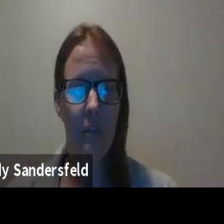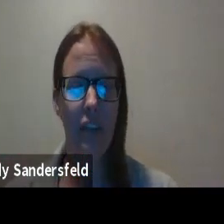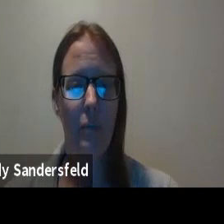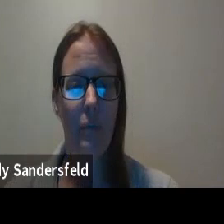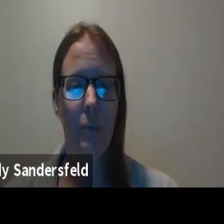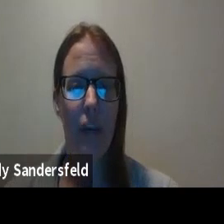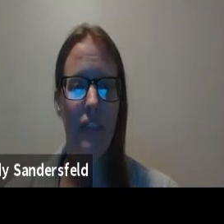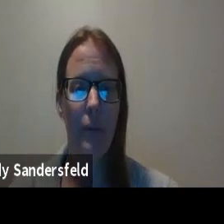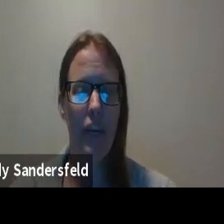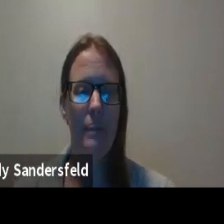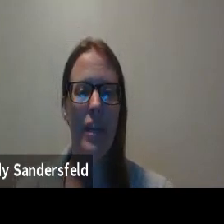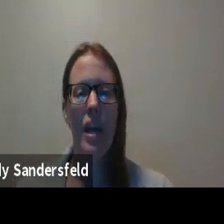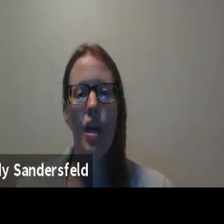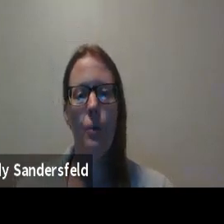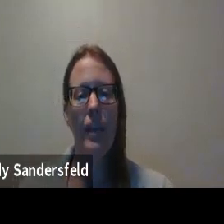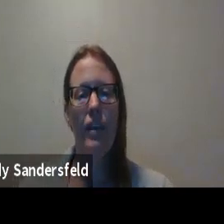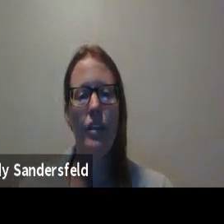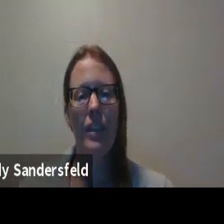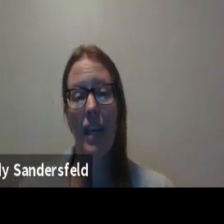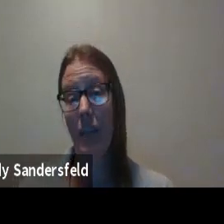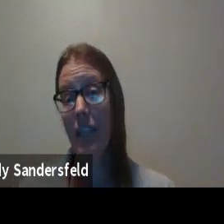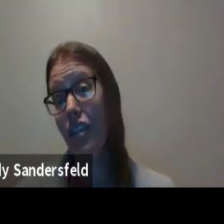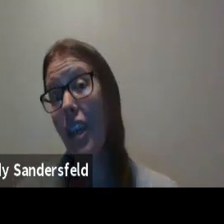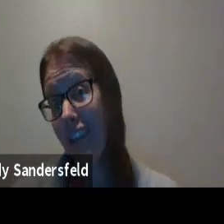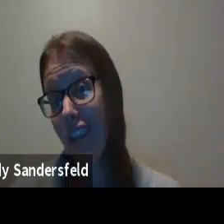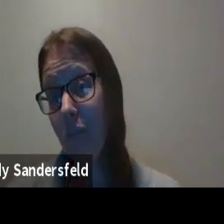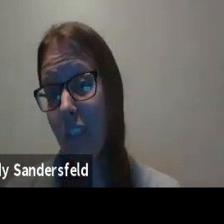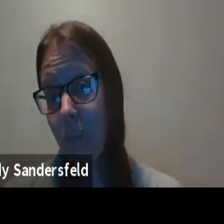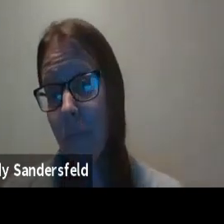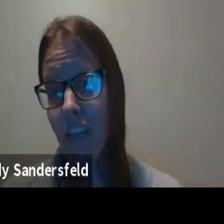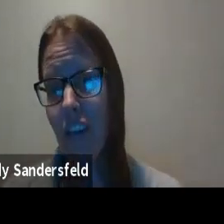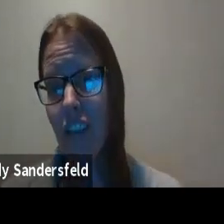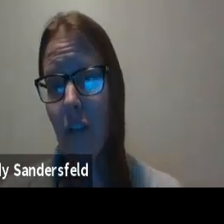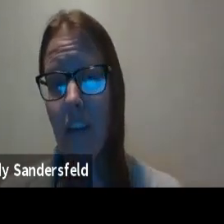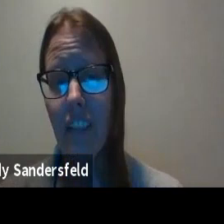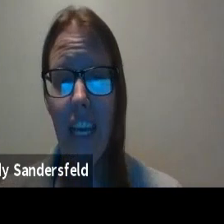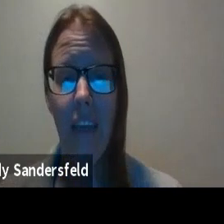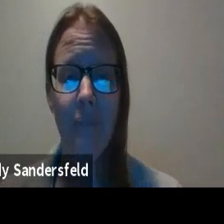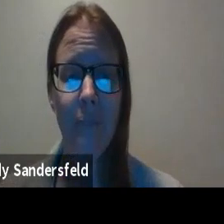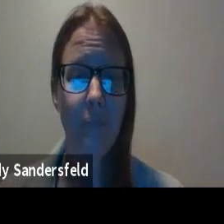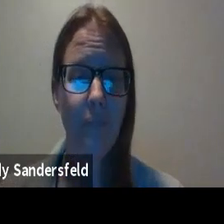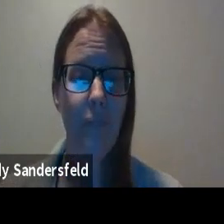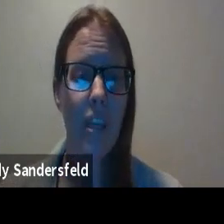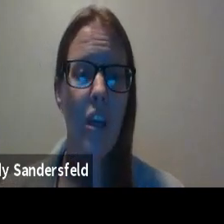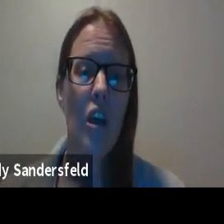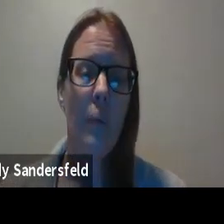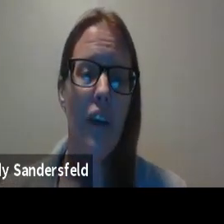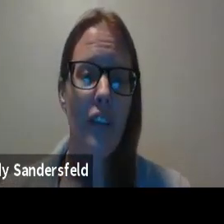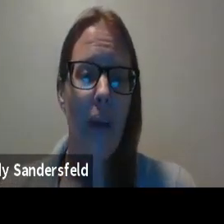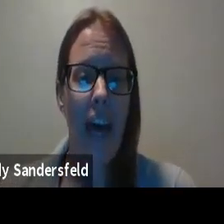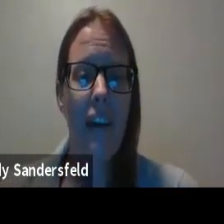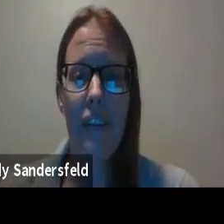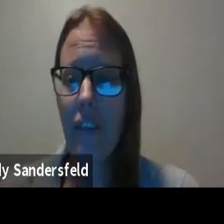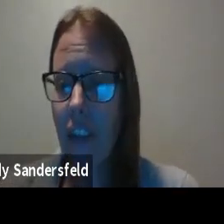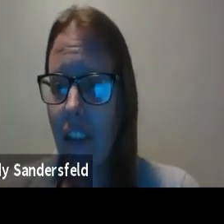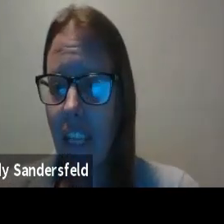Cooking Matters. We're really proud of that program. We are doing diabetes education, which is what I'm here to talk to you about today. We